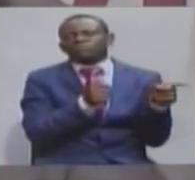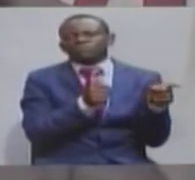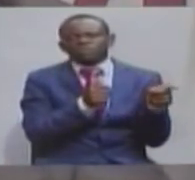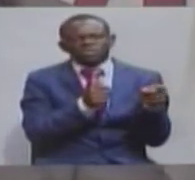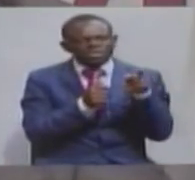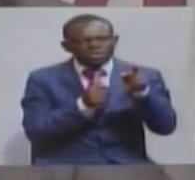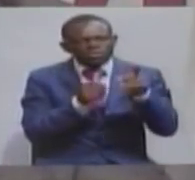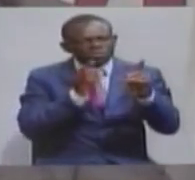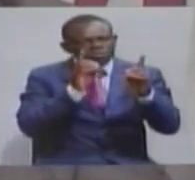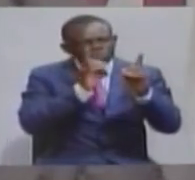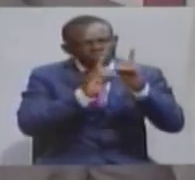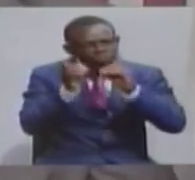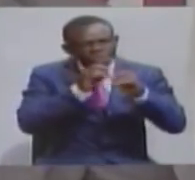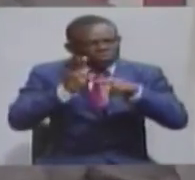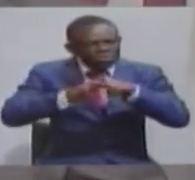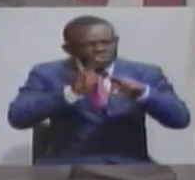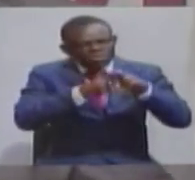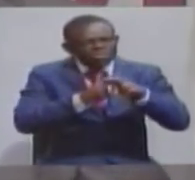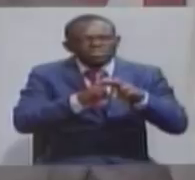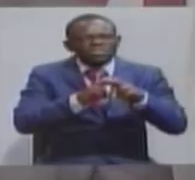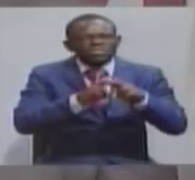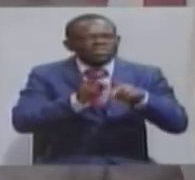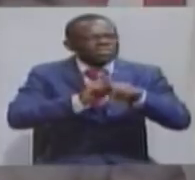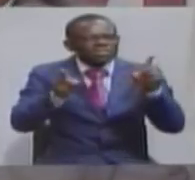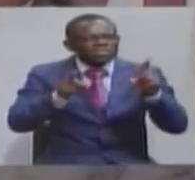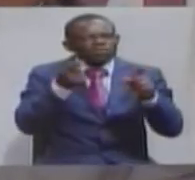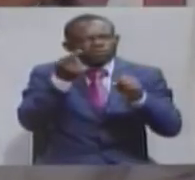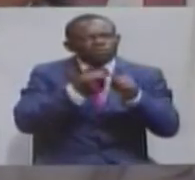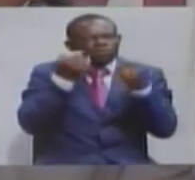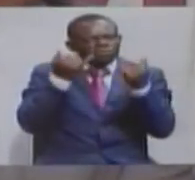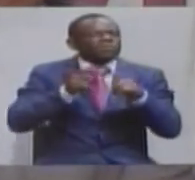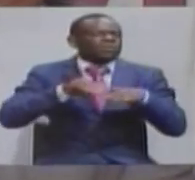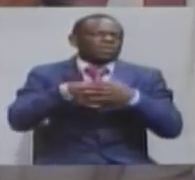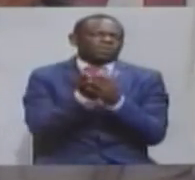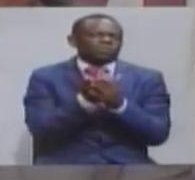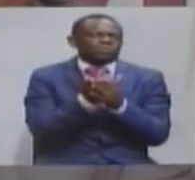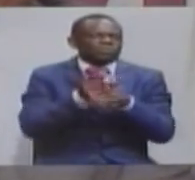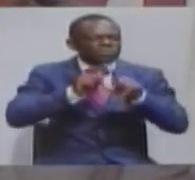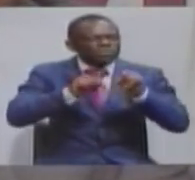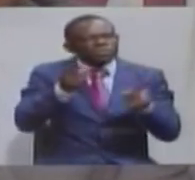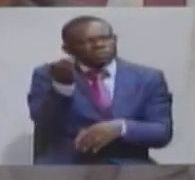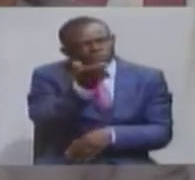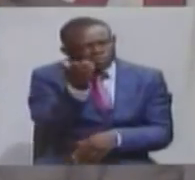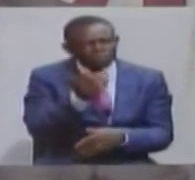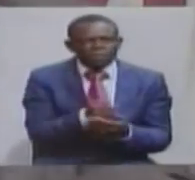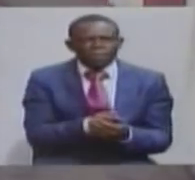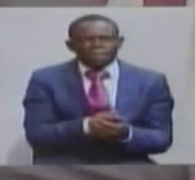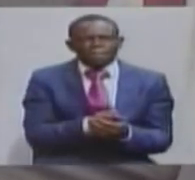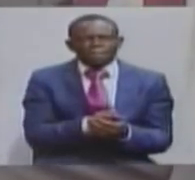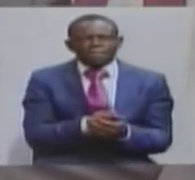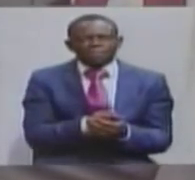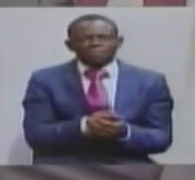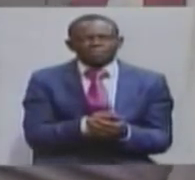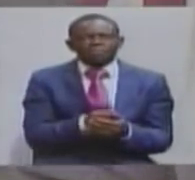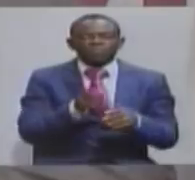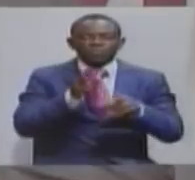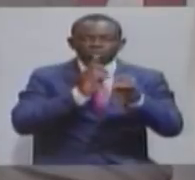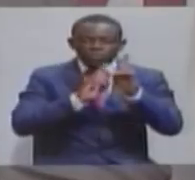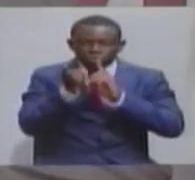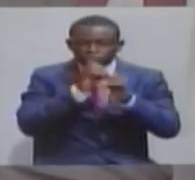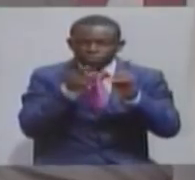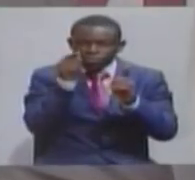we're talking about already? What is it? You know, the issue I've said many times is that if it is not the